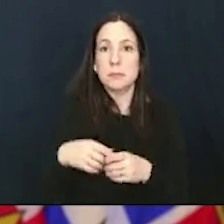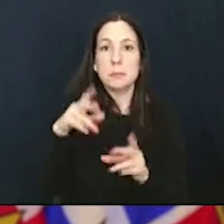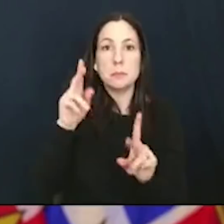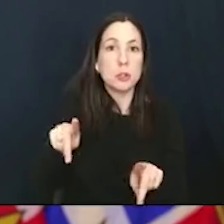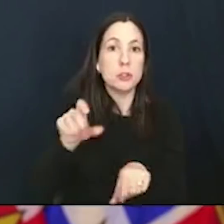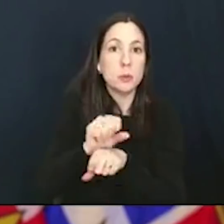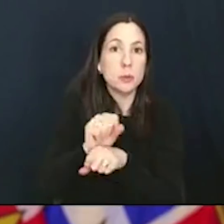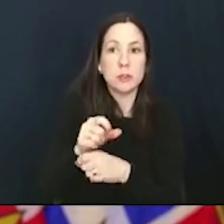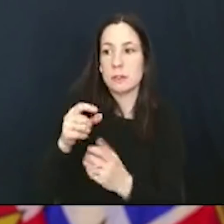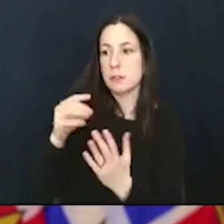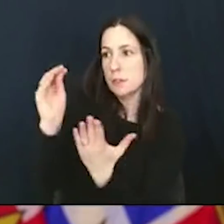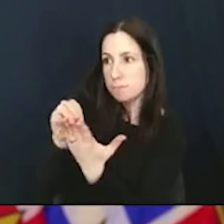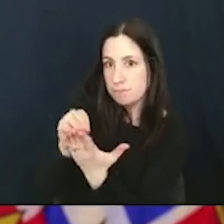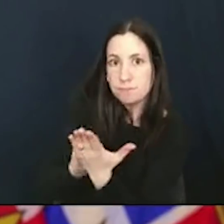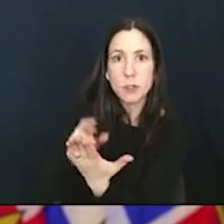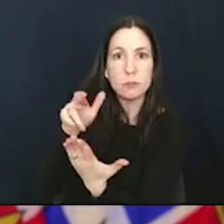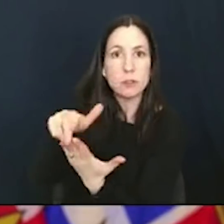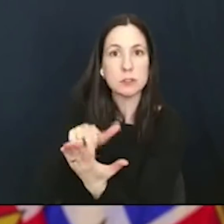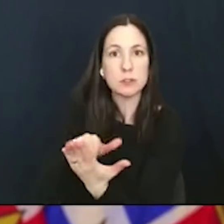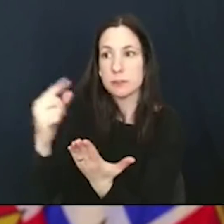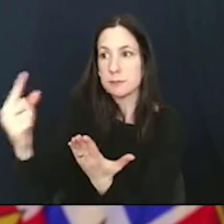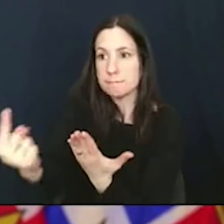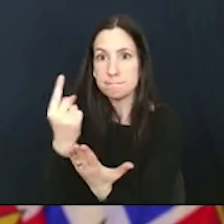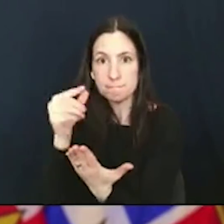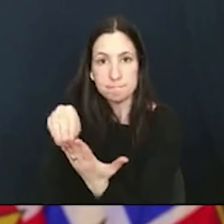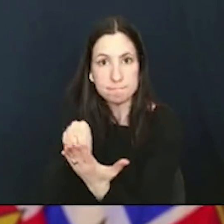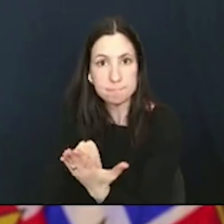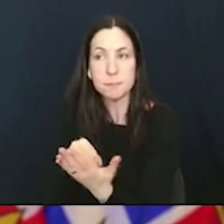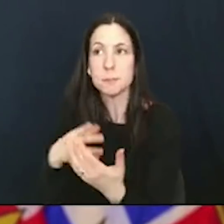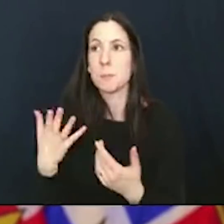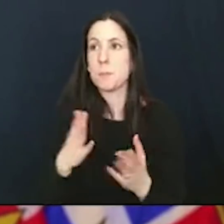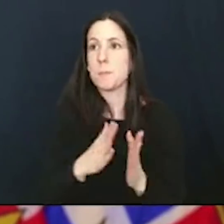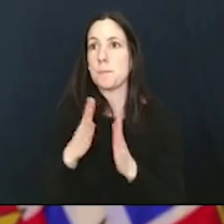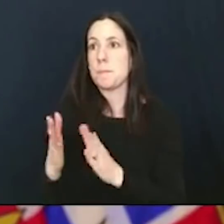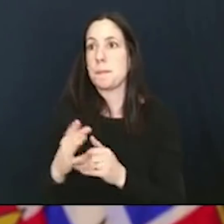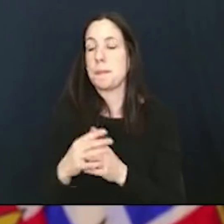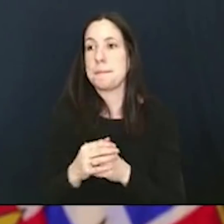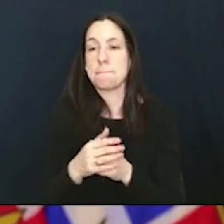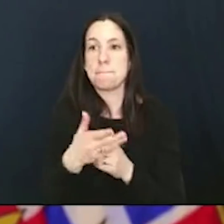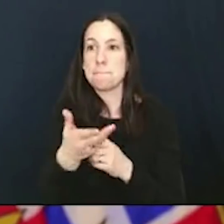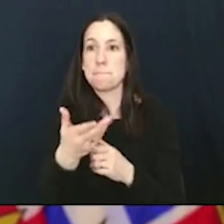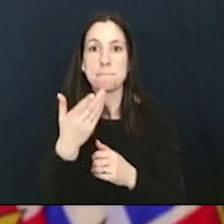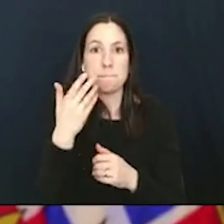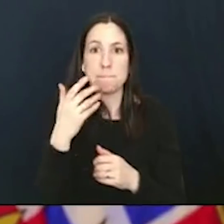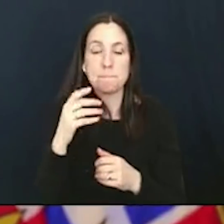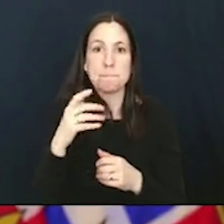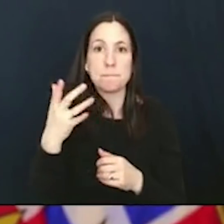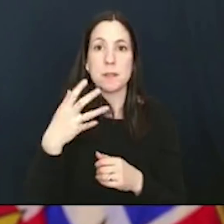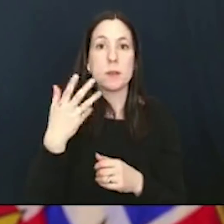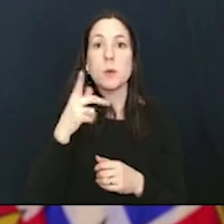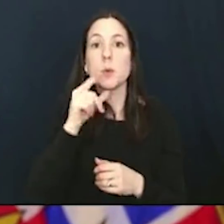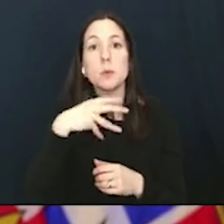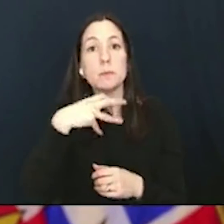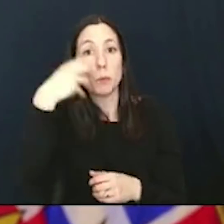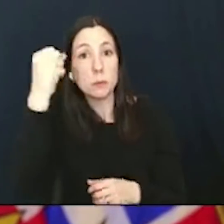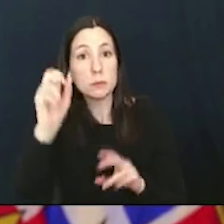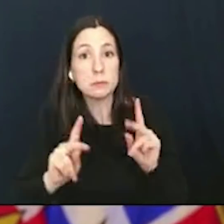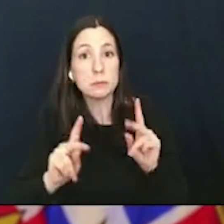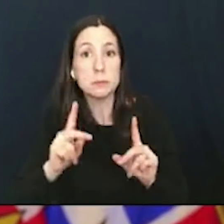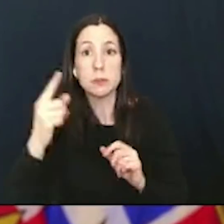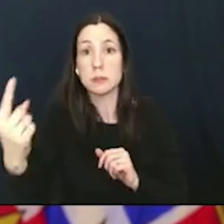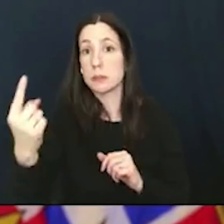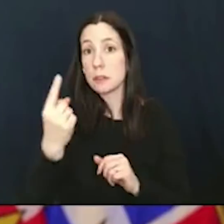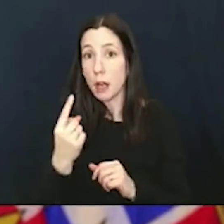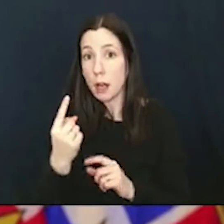it's registration, whether it's making sure that we have people, especially if we're talking about our frail elderly and